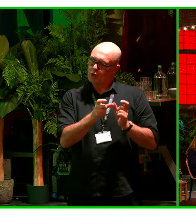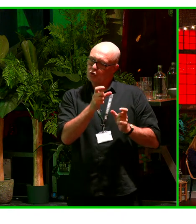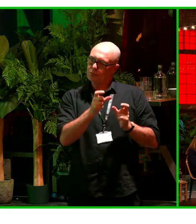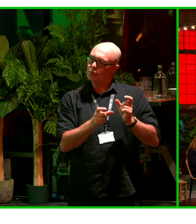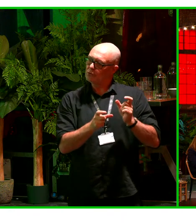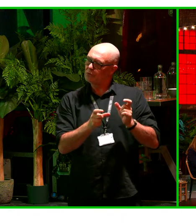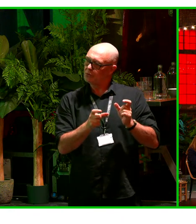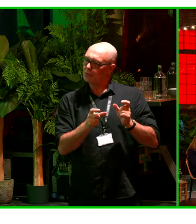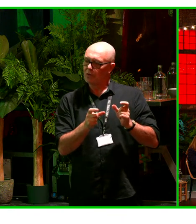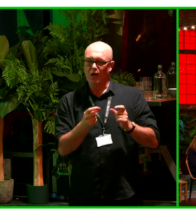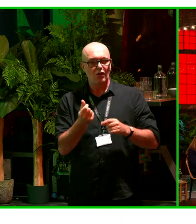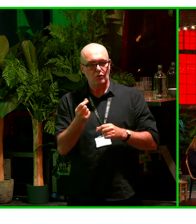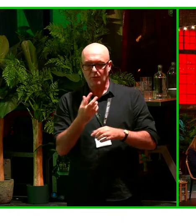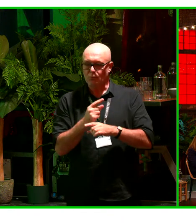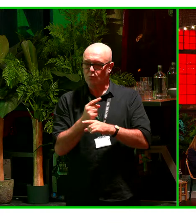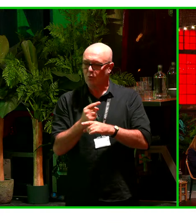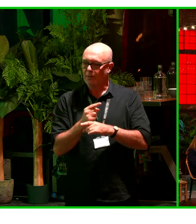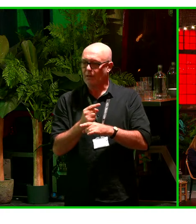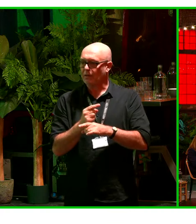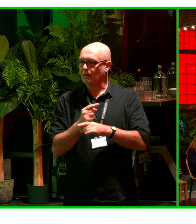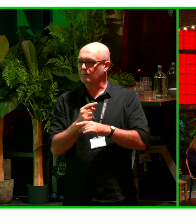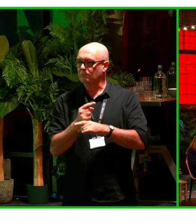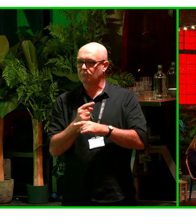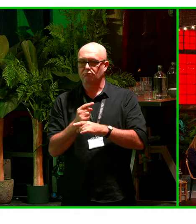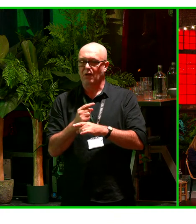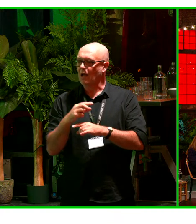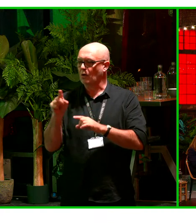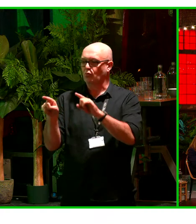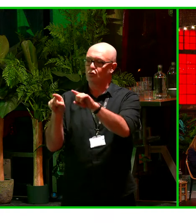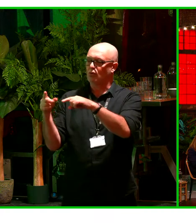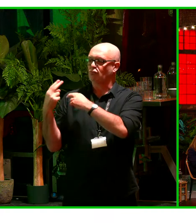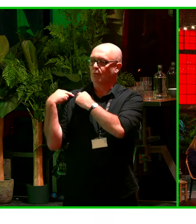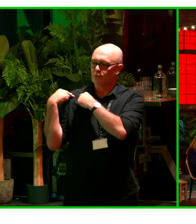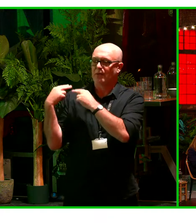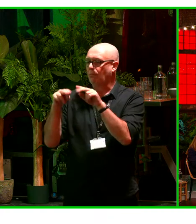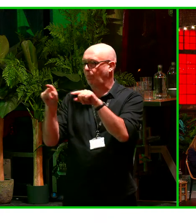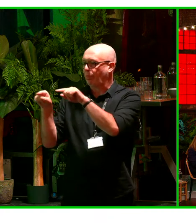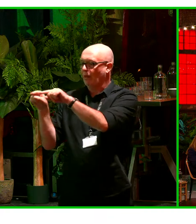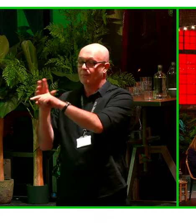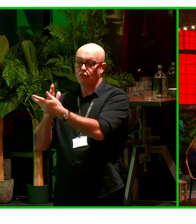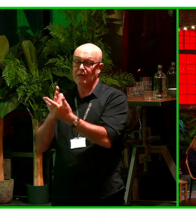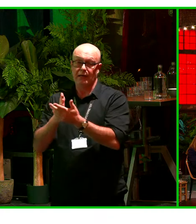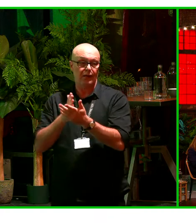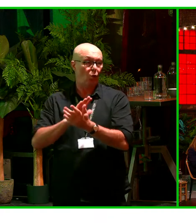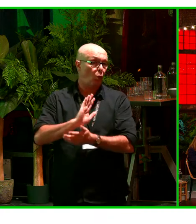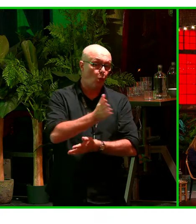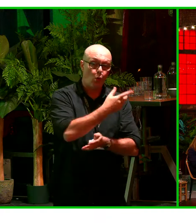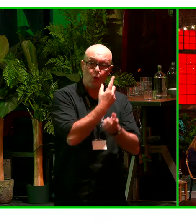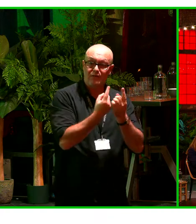think sometimes we talk about things outwith the people that are actually using the end user.